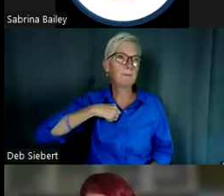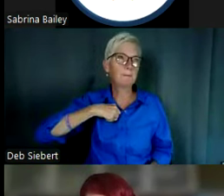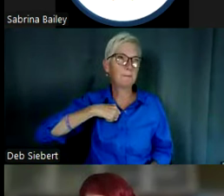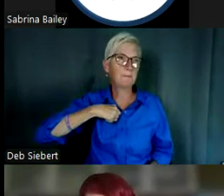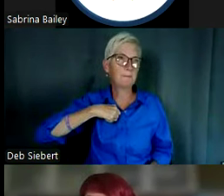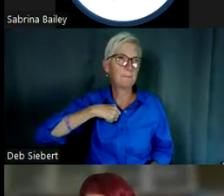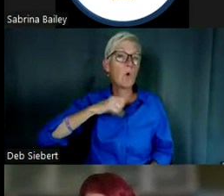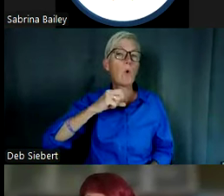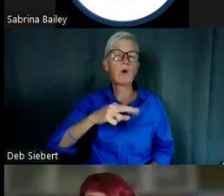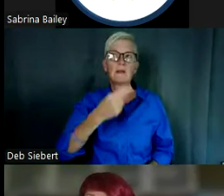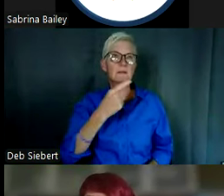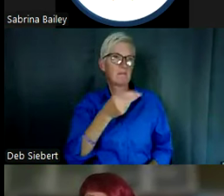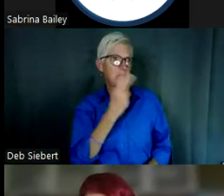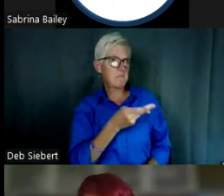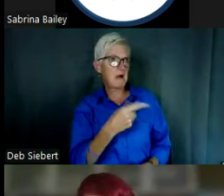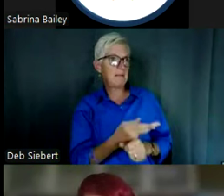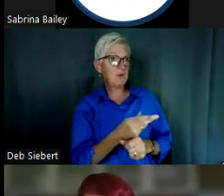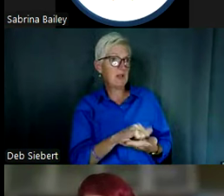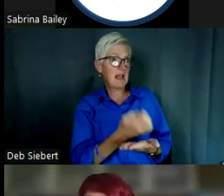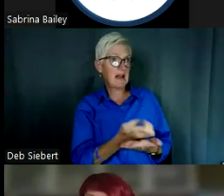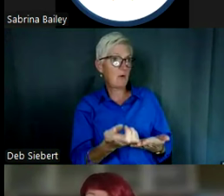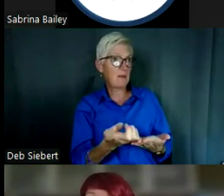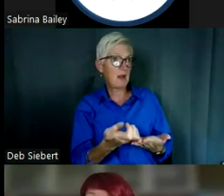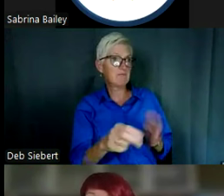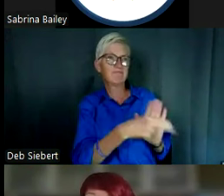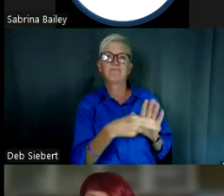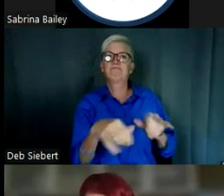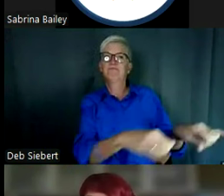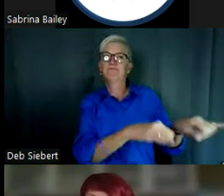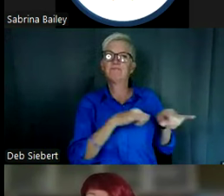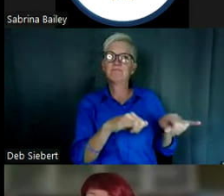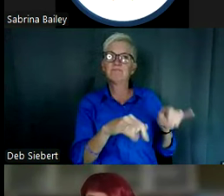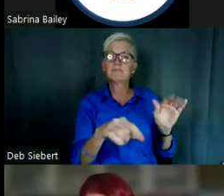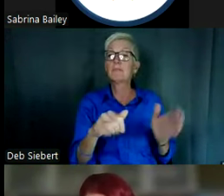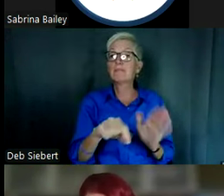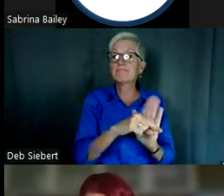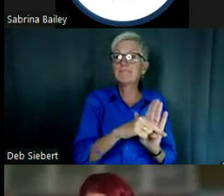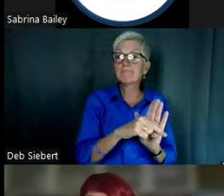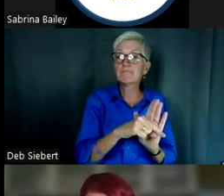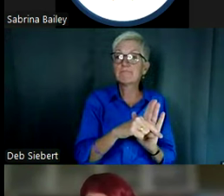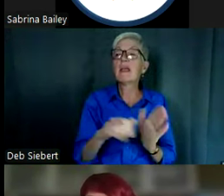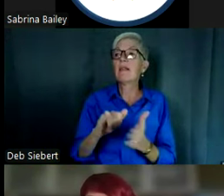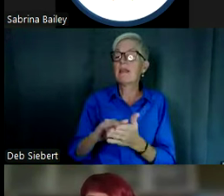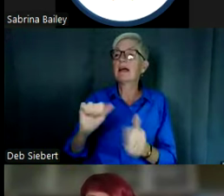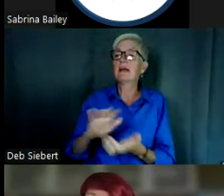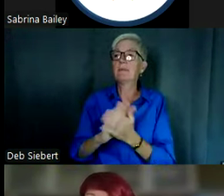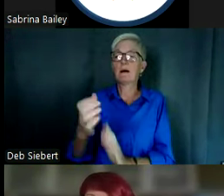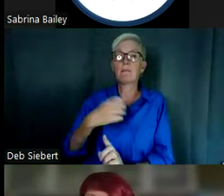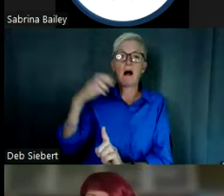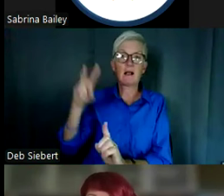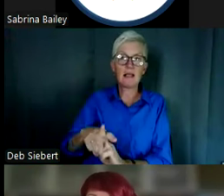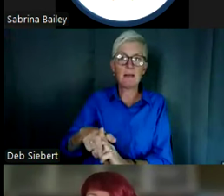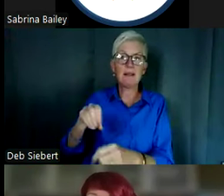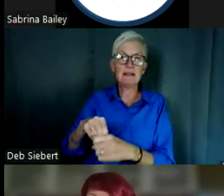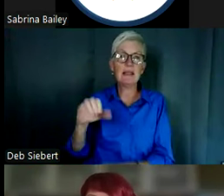as a stereotype because I'm a user of a mobility device. That would also be a regarded as claim under the ADA. This is the